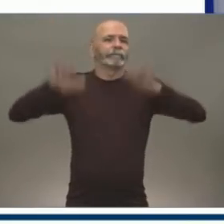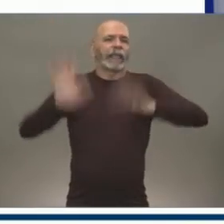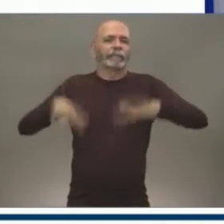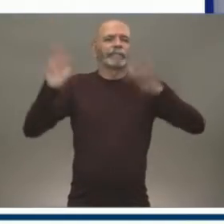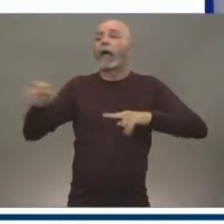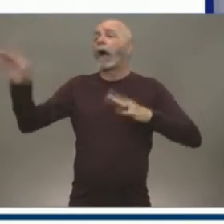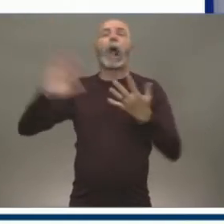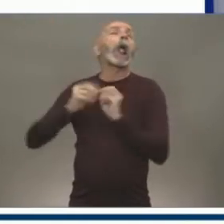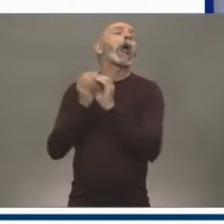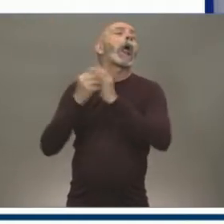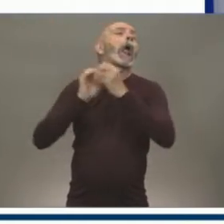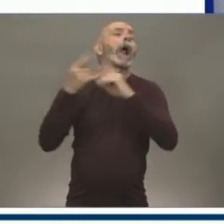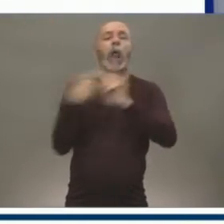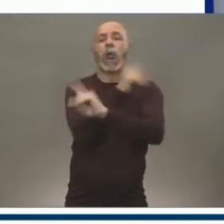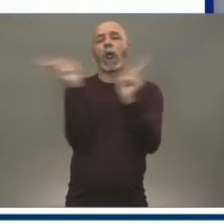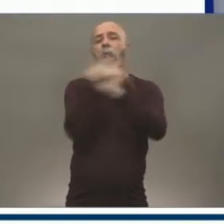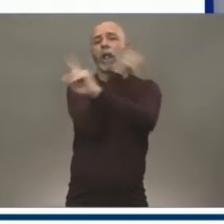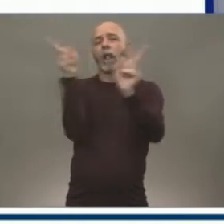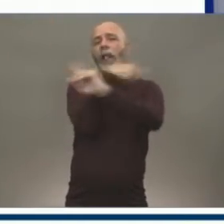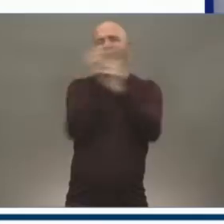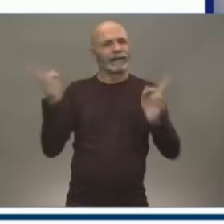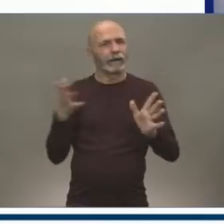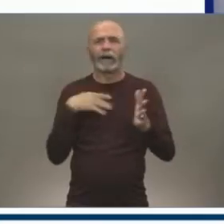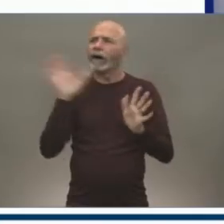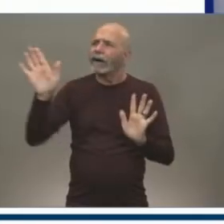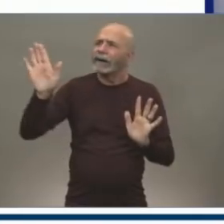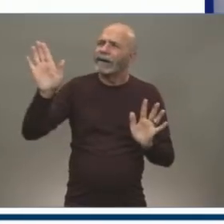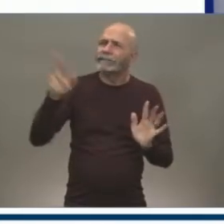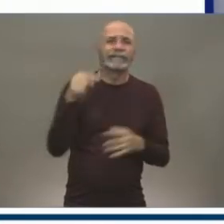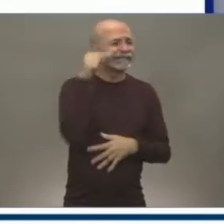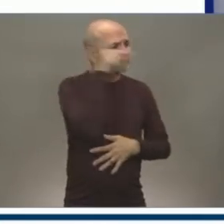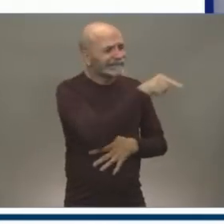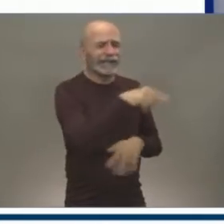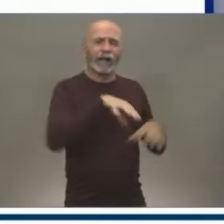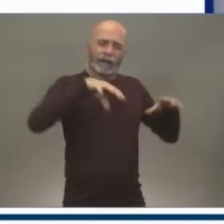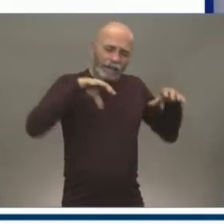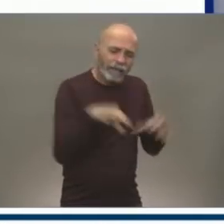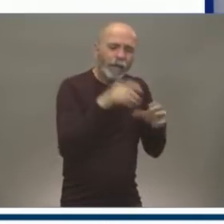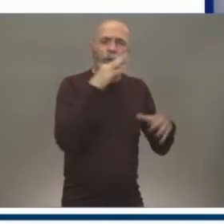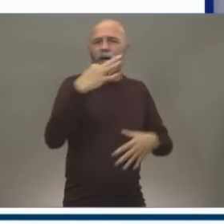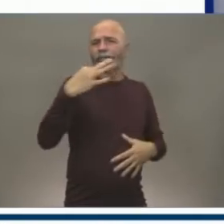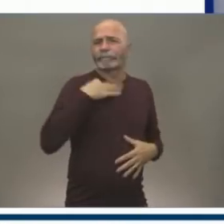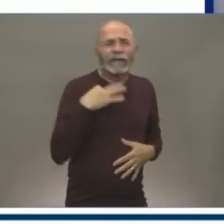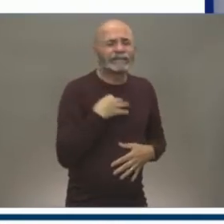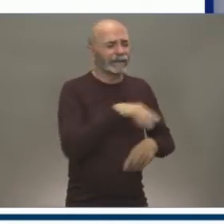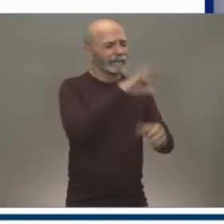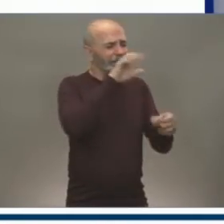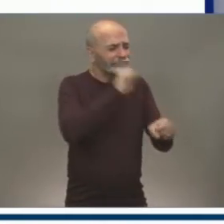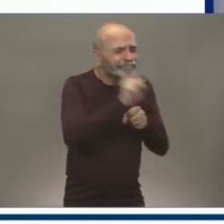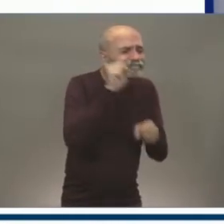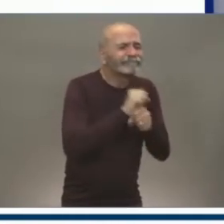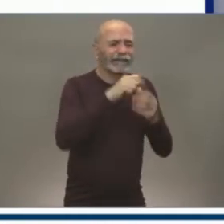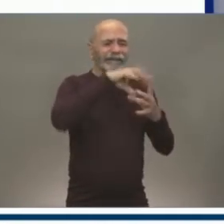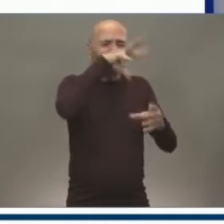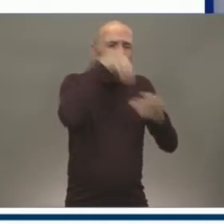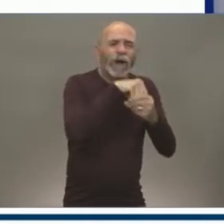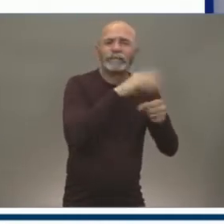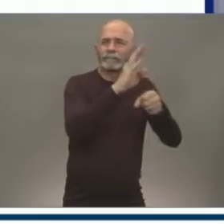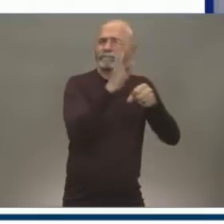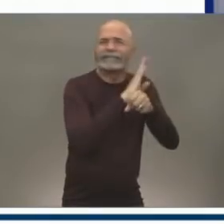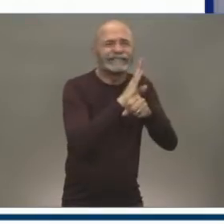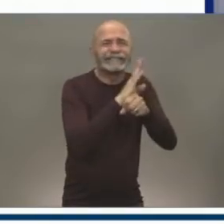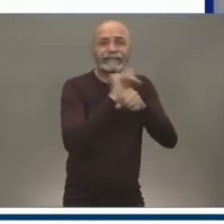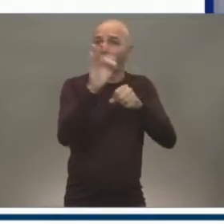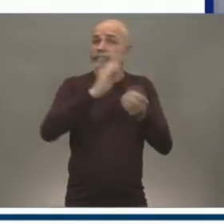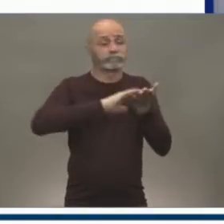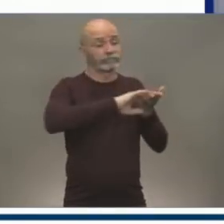labs and volunteering to do testing. You are among the busiest people in our province, and we would not be getting through this without you. We